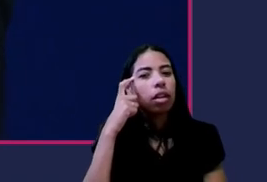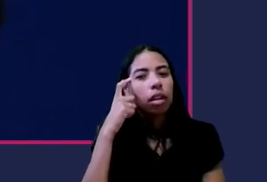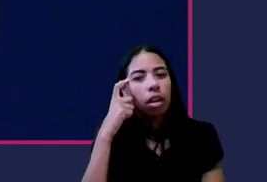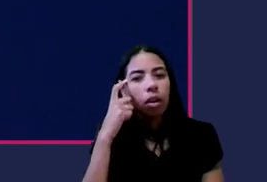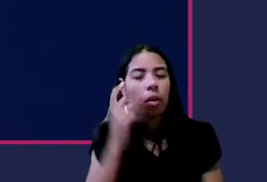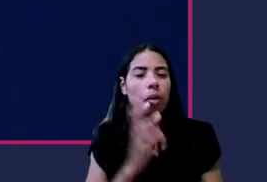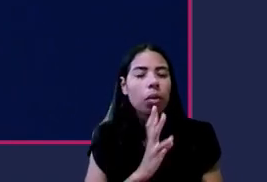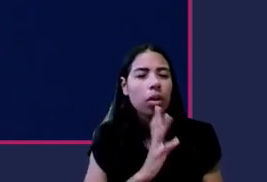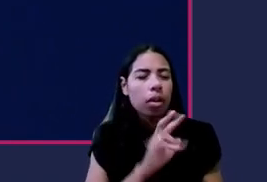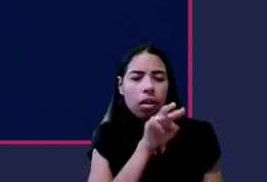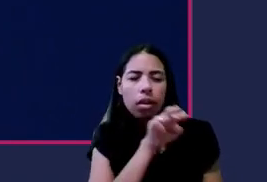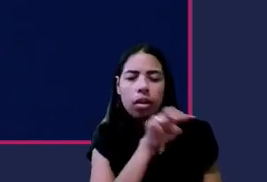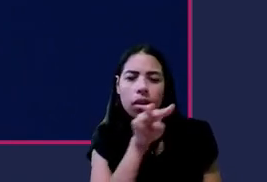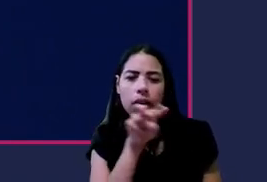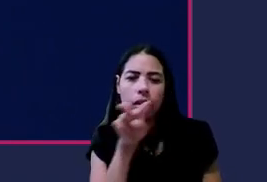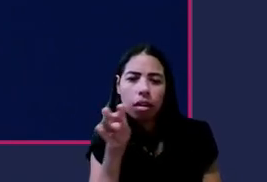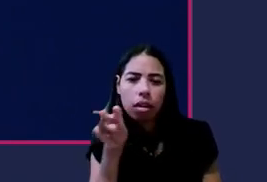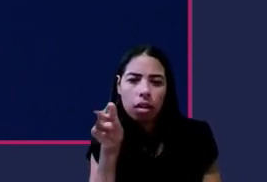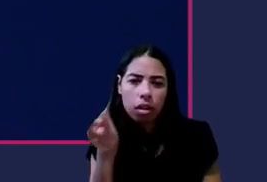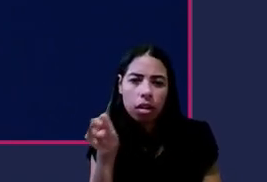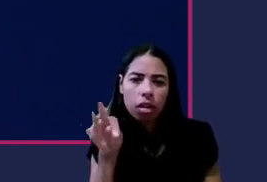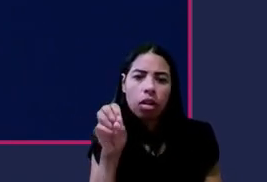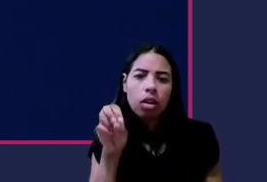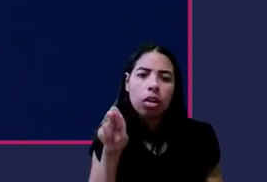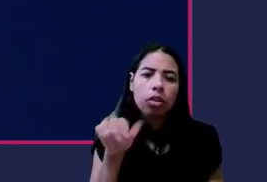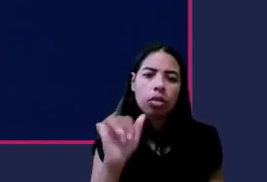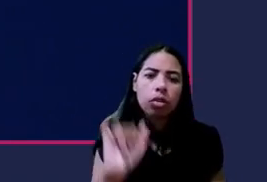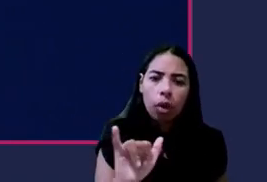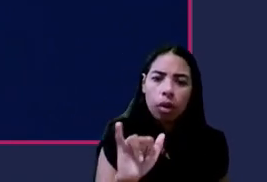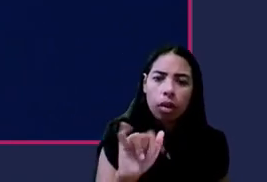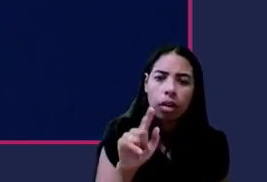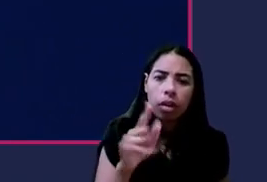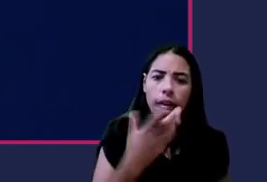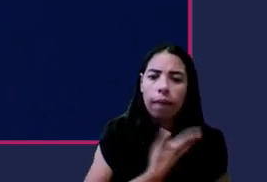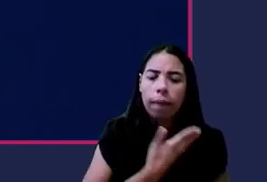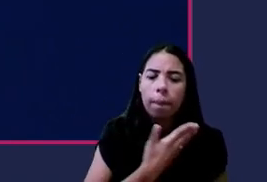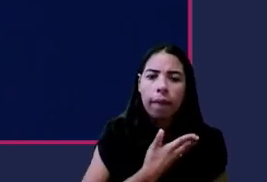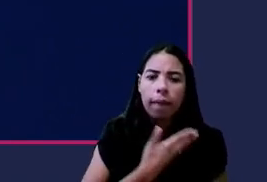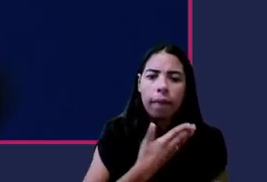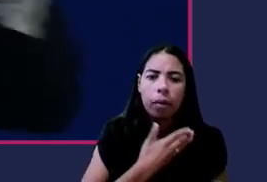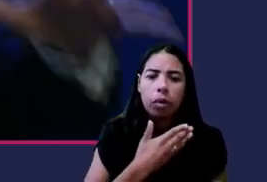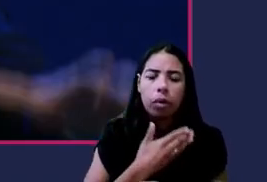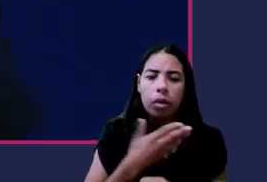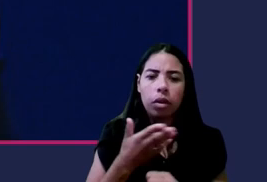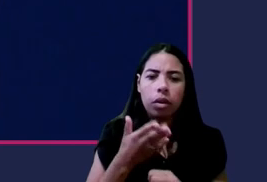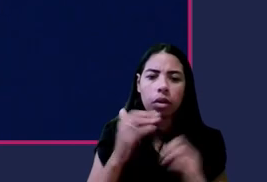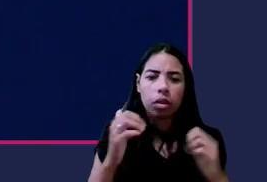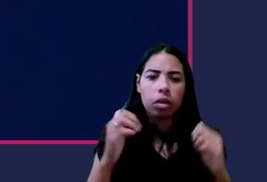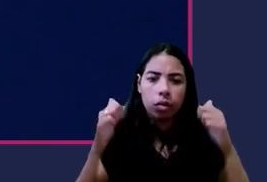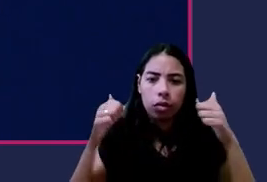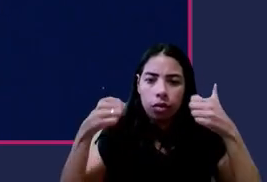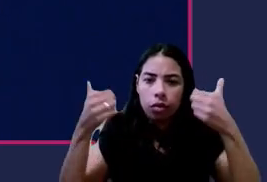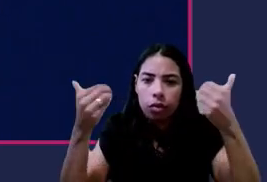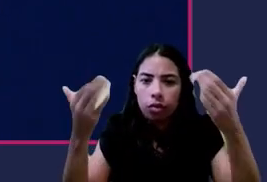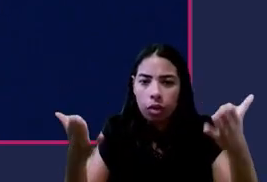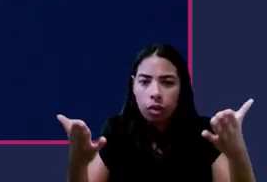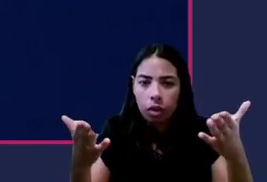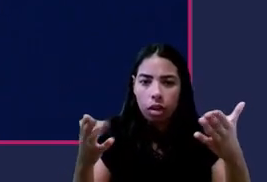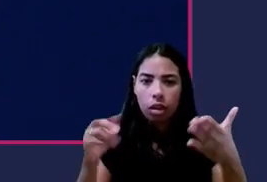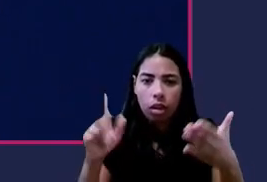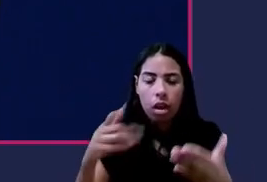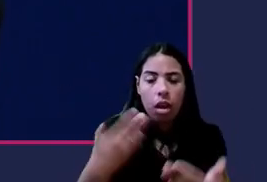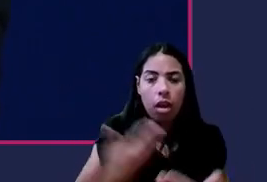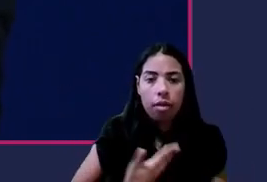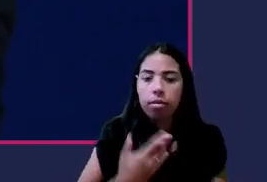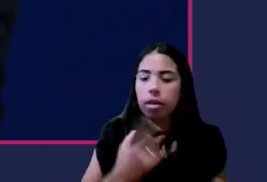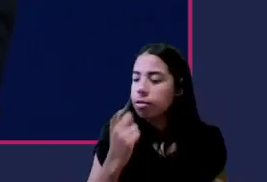more I realize I know nothing about politics, I just know people. Tony has been a friend